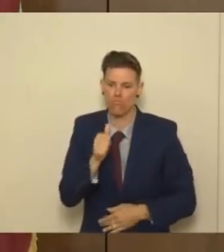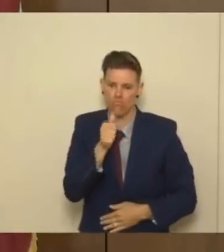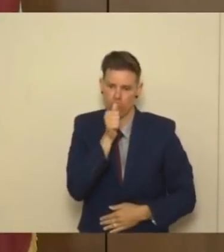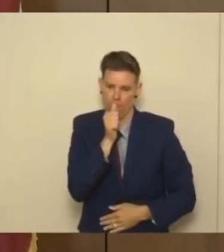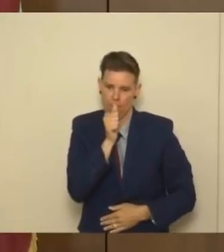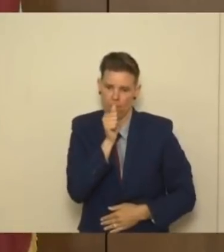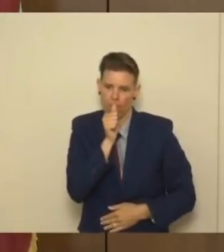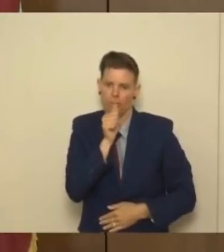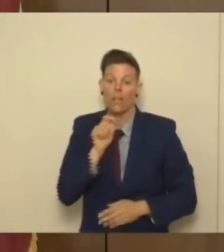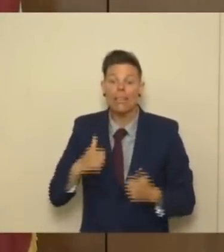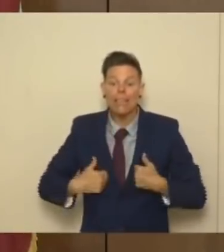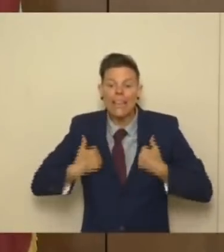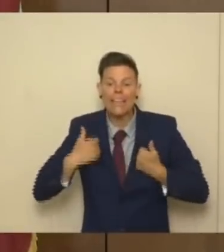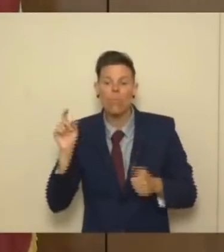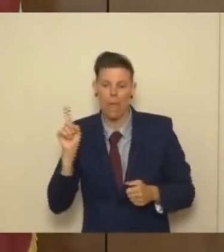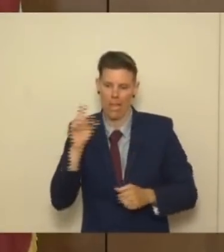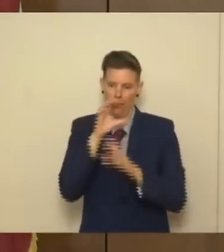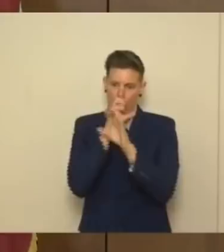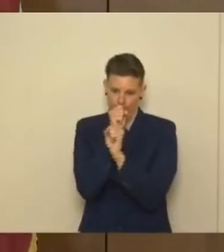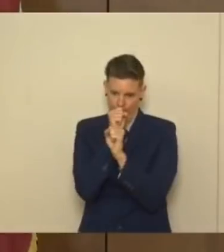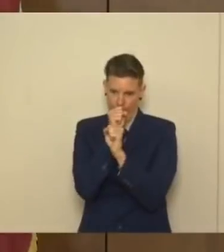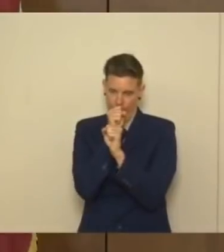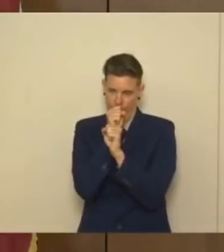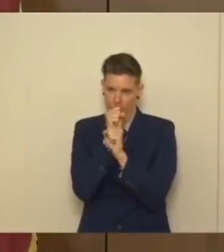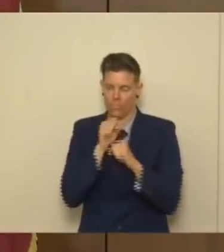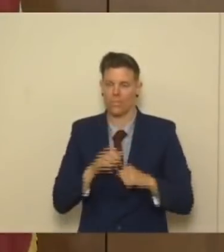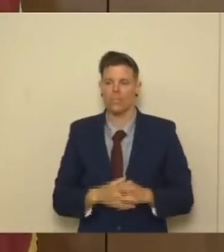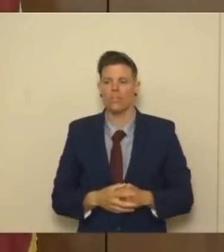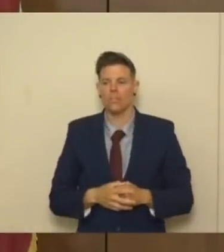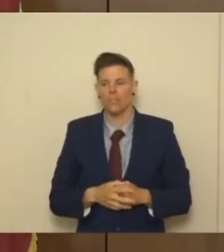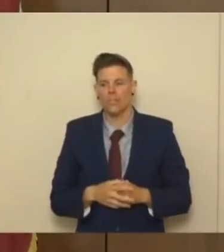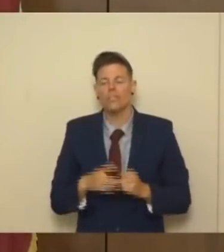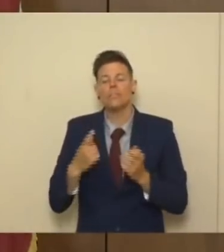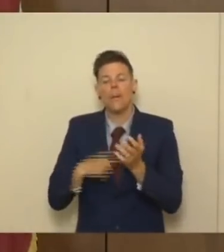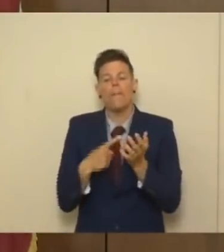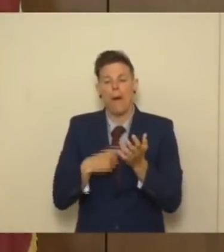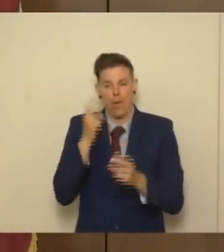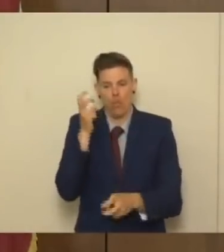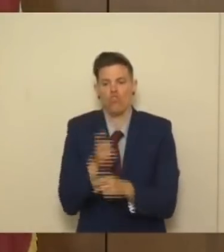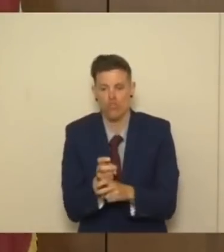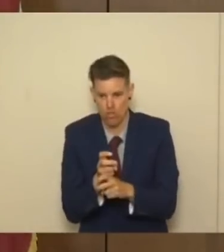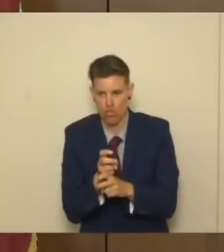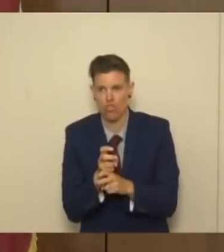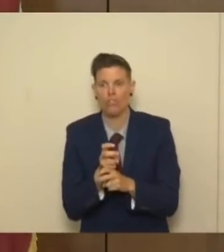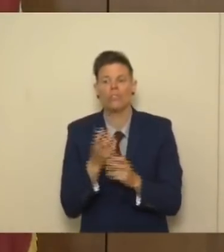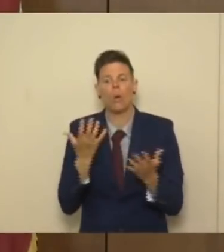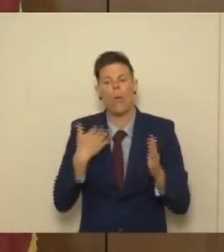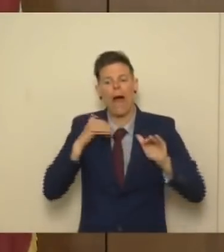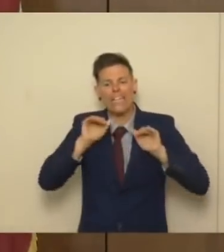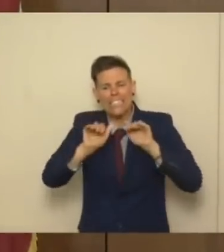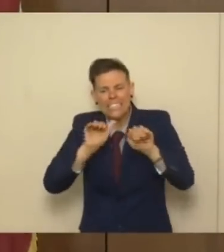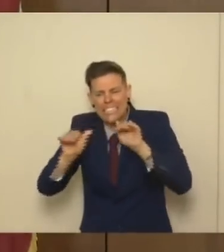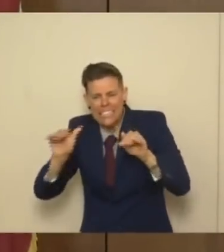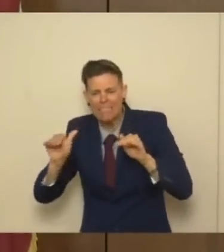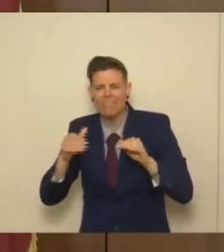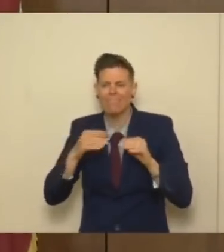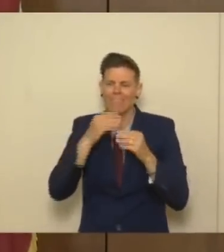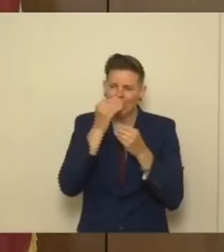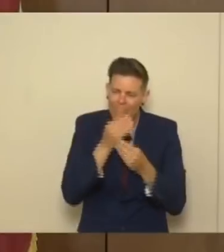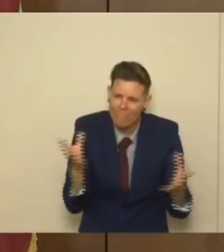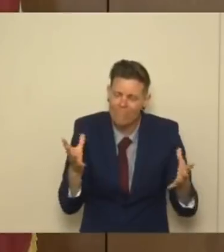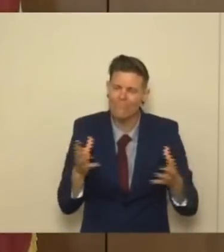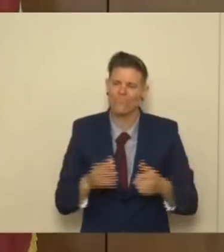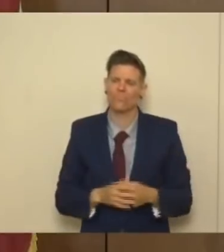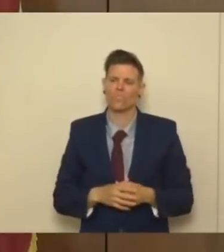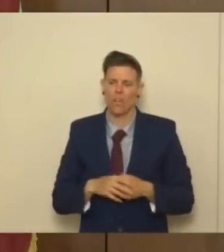going to also just remind folks about this. Earnestly, even with some of the issues and altercations and